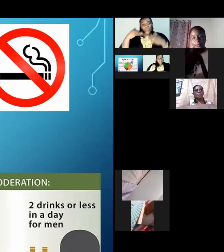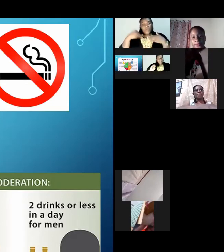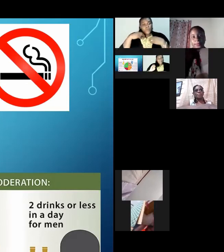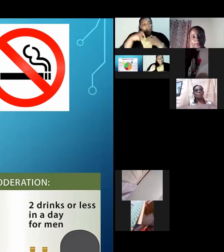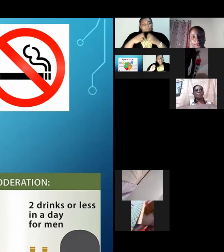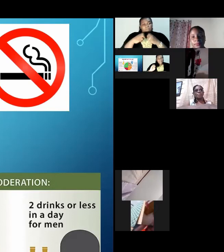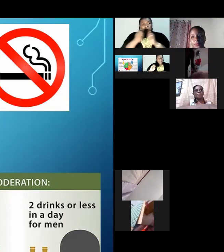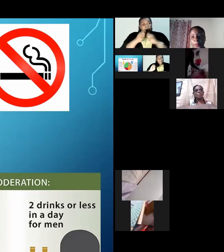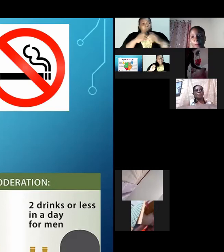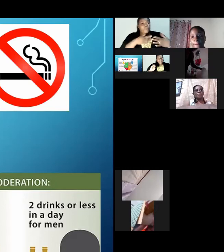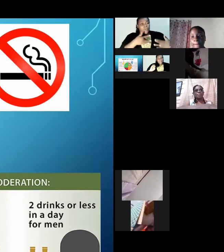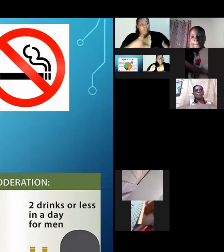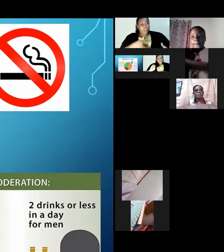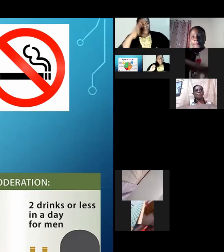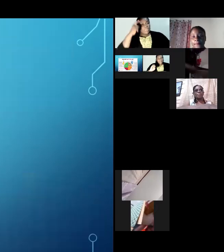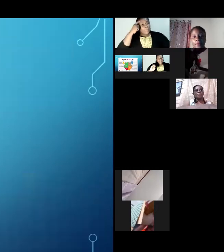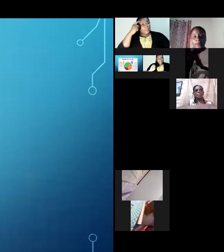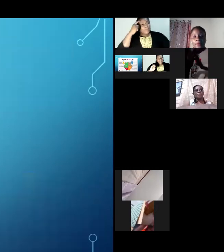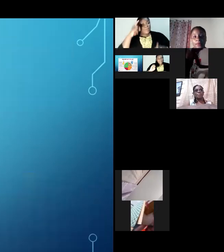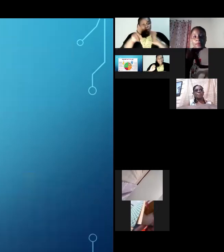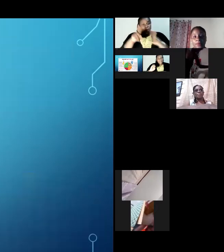avoided.